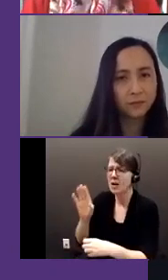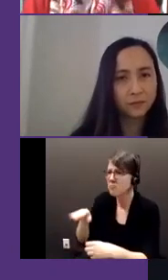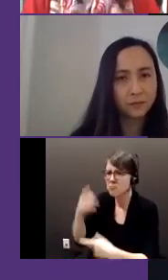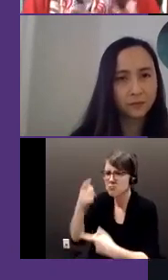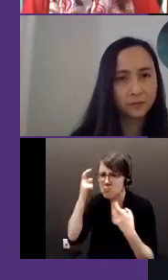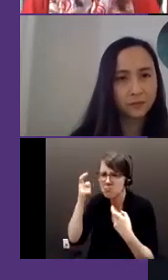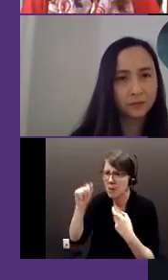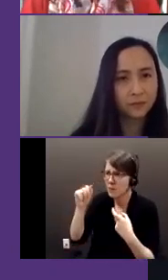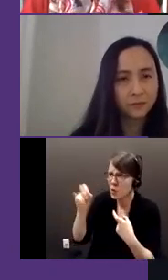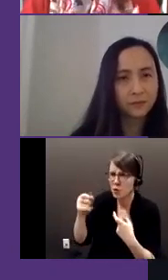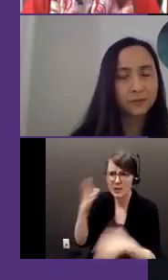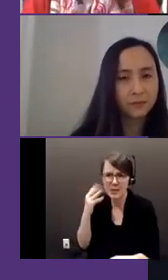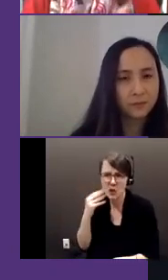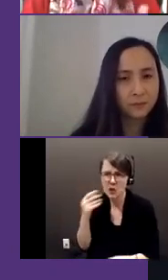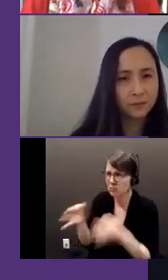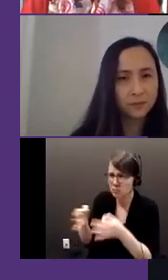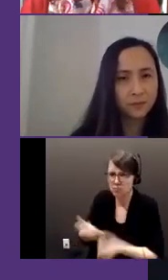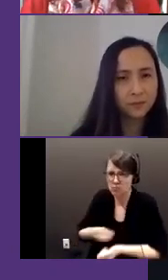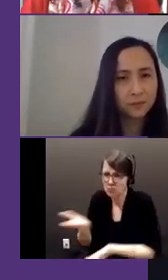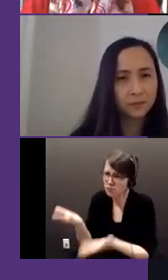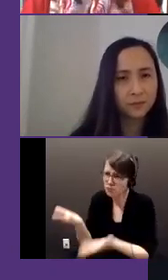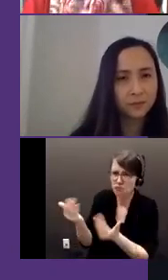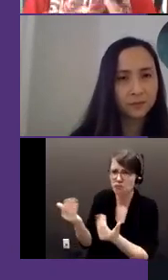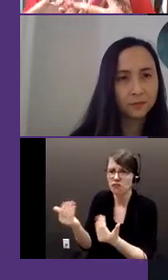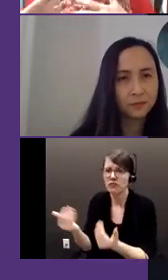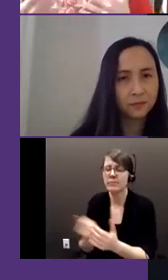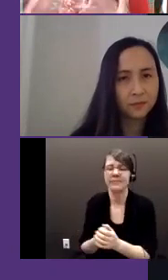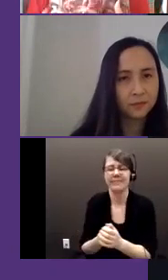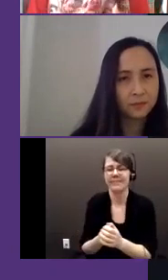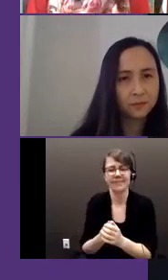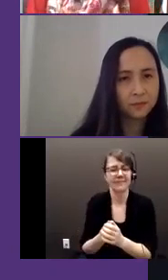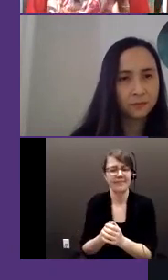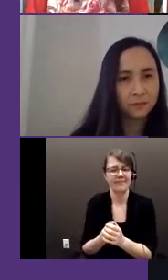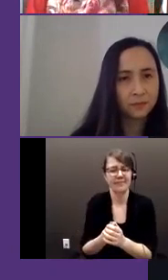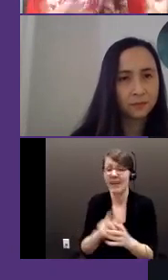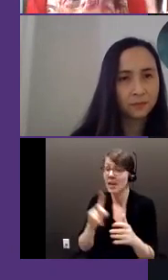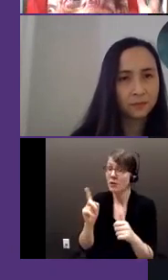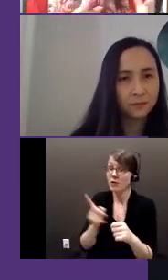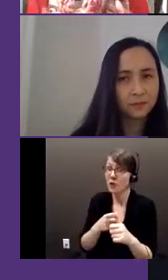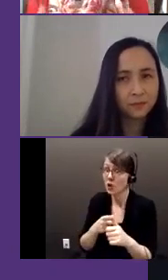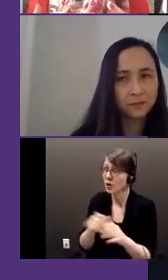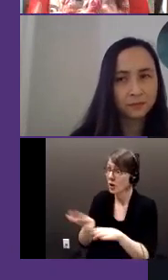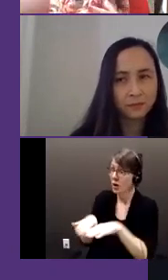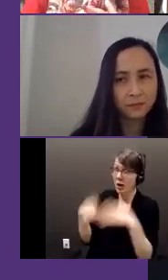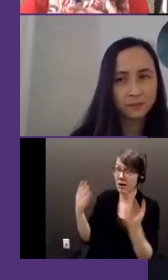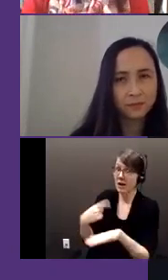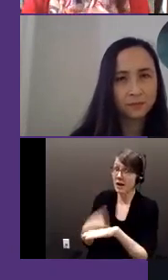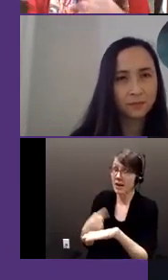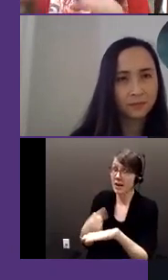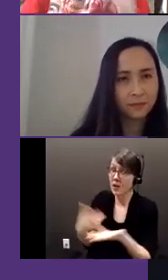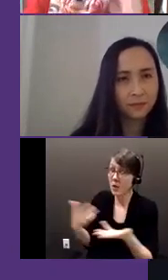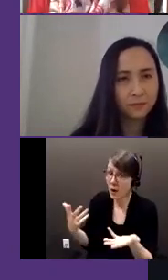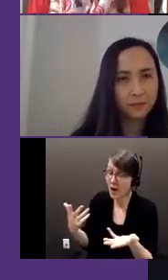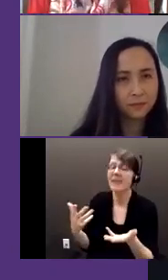to them and what they experienced and what the sexual abuse was like. The first thing that we want to do, and this goes back to, again, the layers